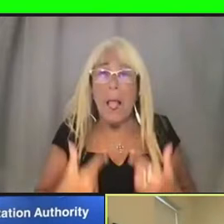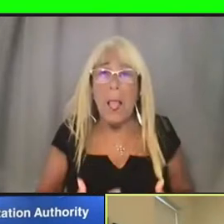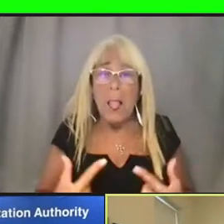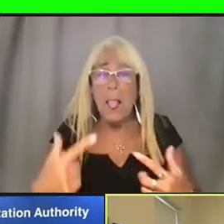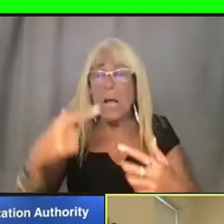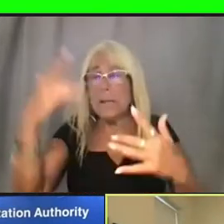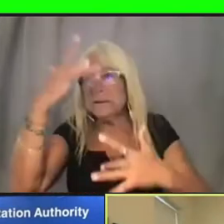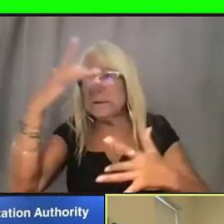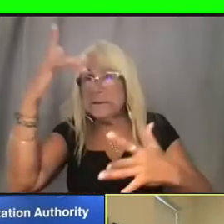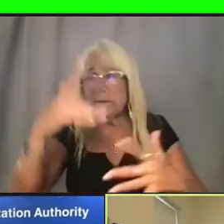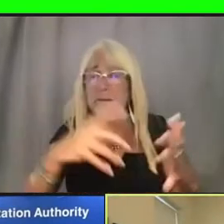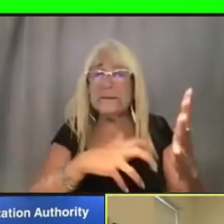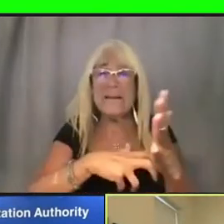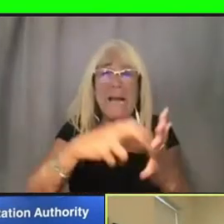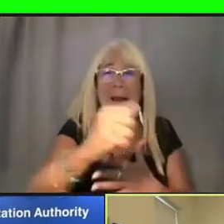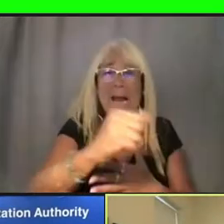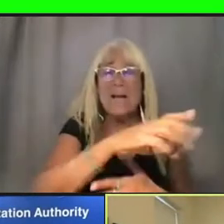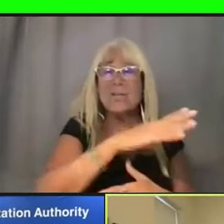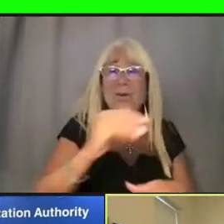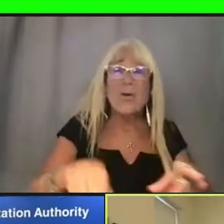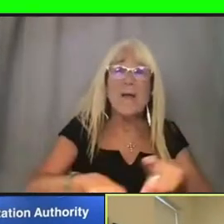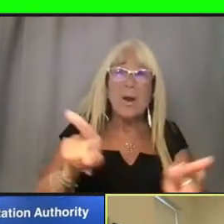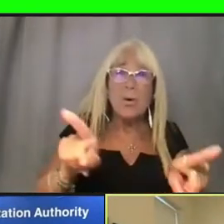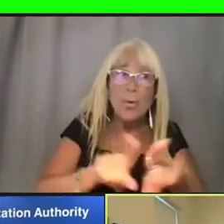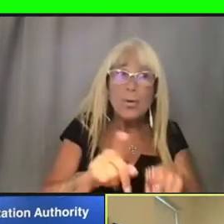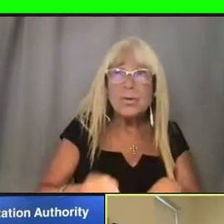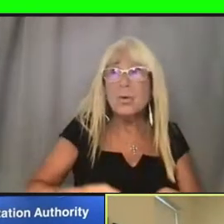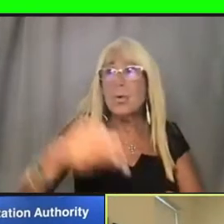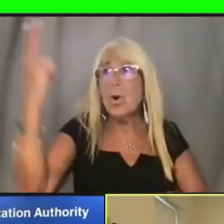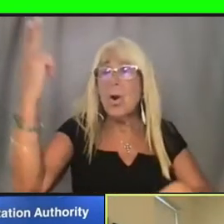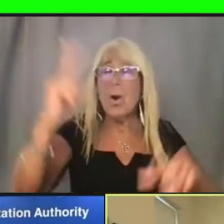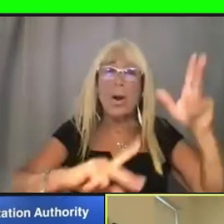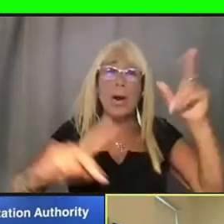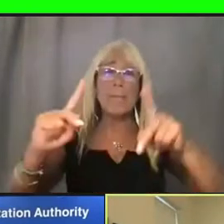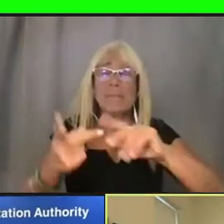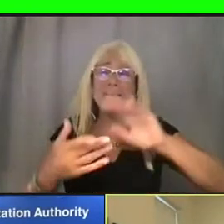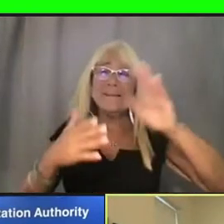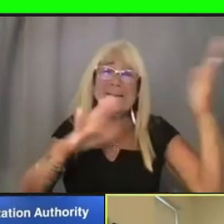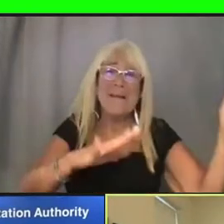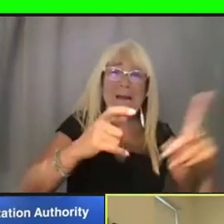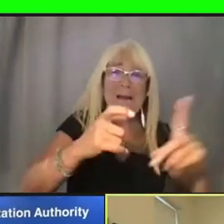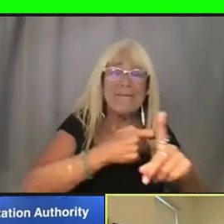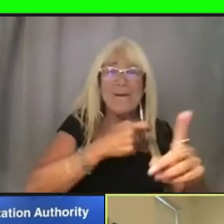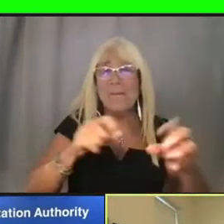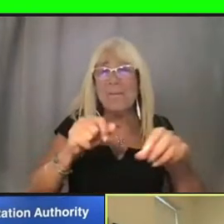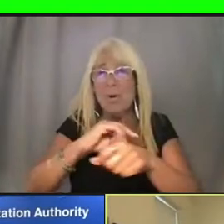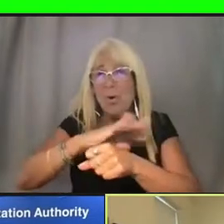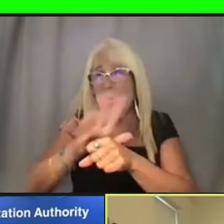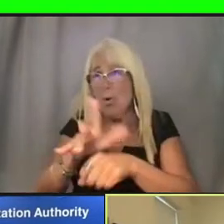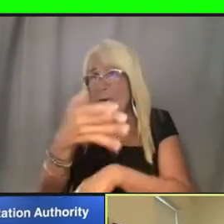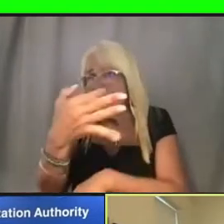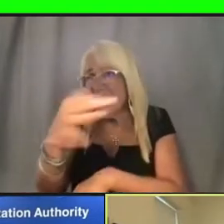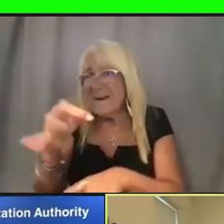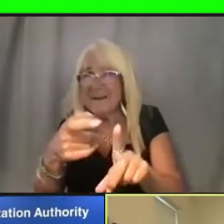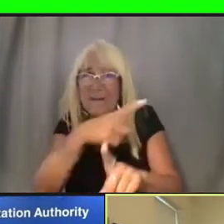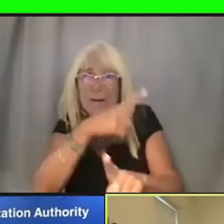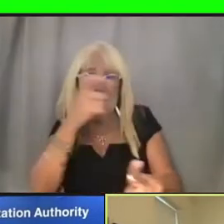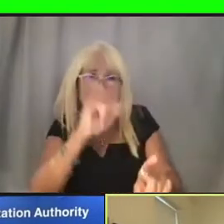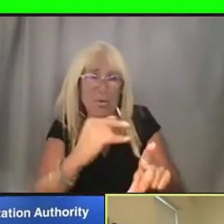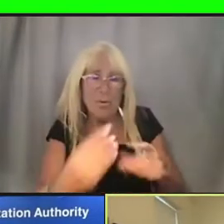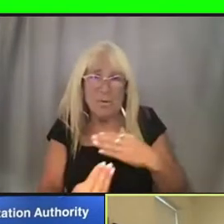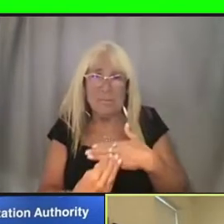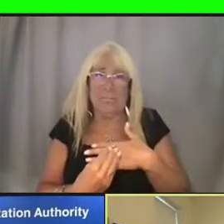higher rates of hospitalization and death from covid-19 these adverse health effects disproportionately impact